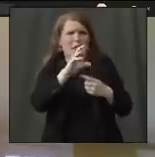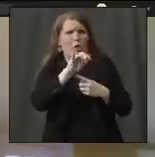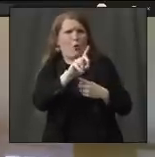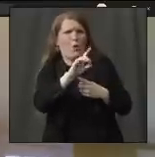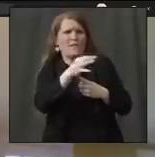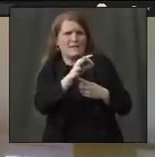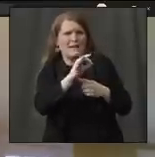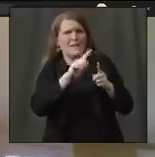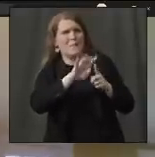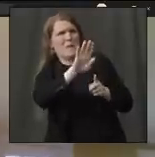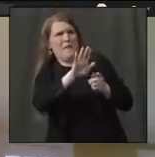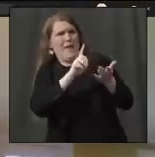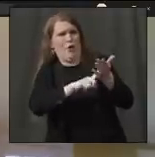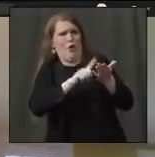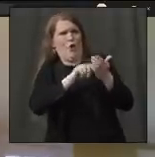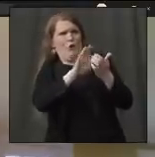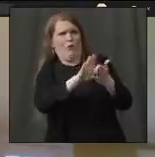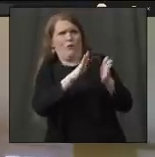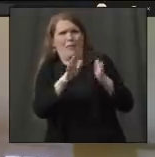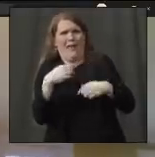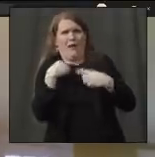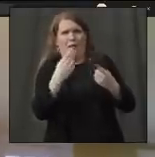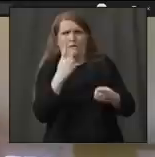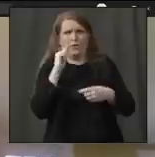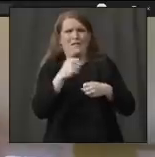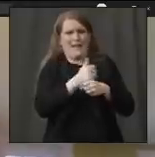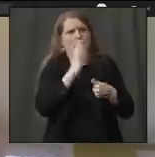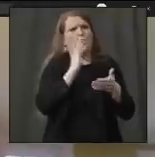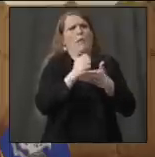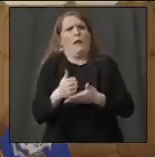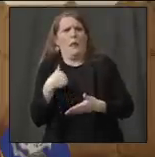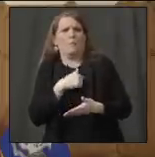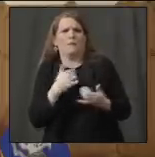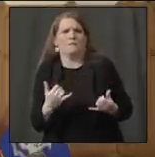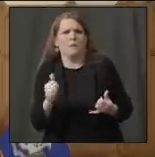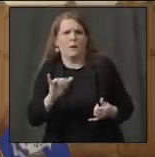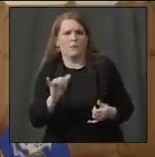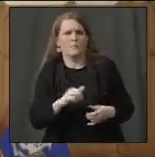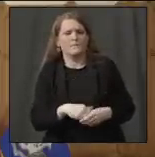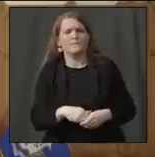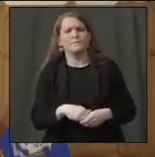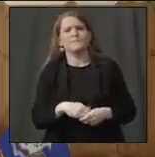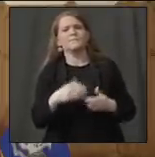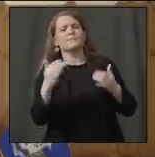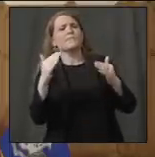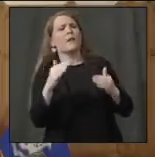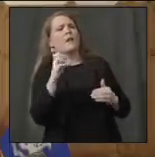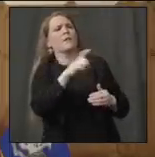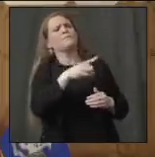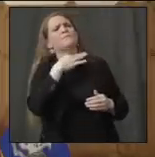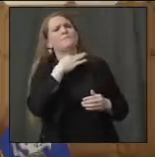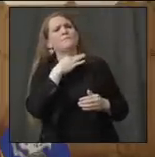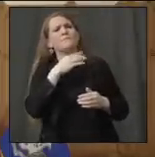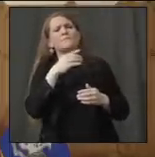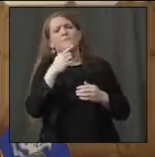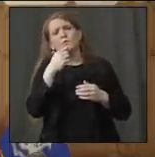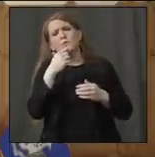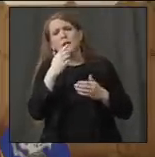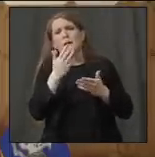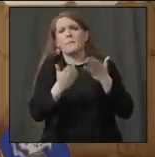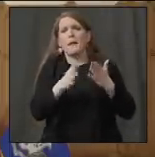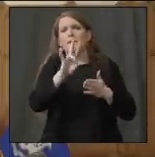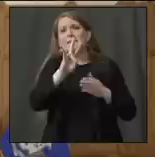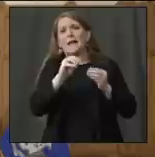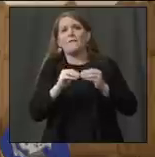in. And regarding about the 7 days into that downslope of hospitalizations, and if there's another 7 days, may